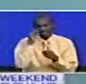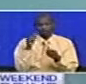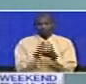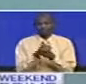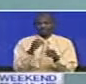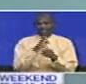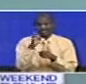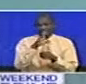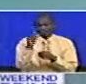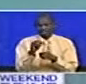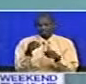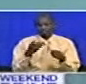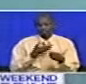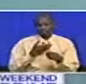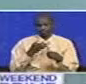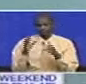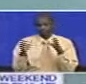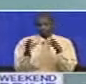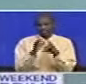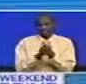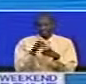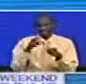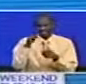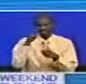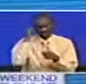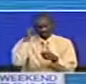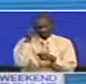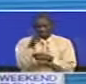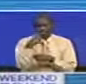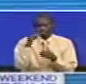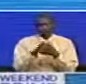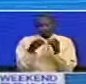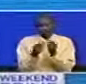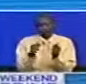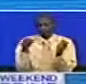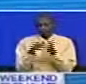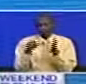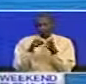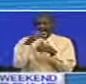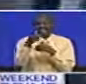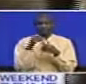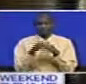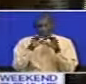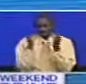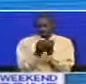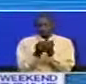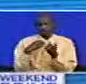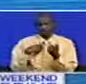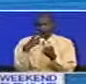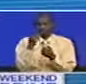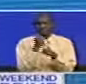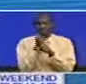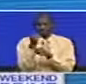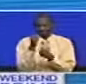Community. The regional deadline was intended to help address any problems ahead of the global deadline of